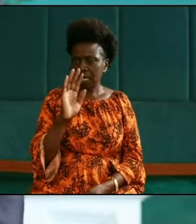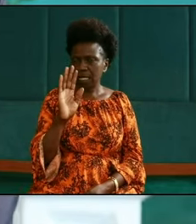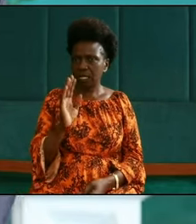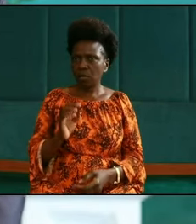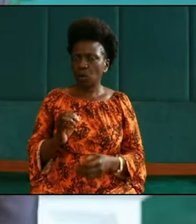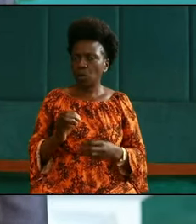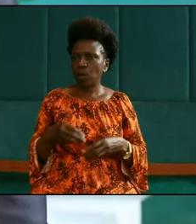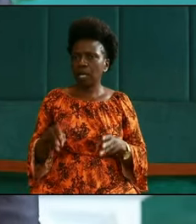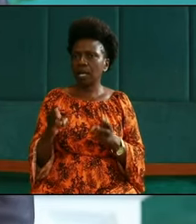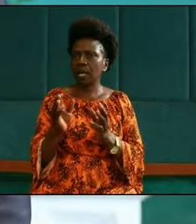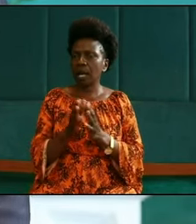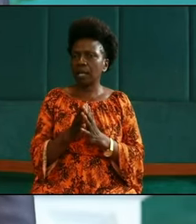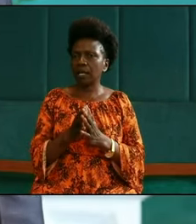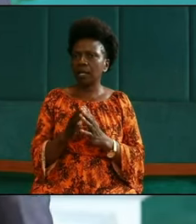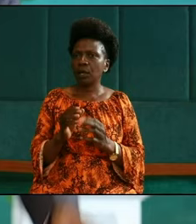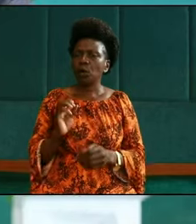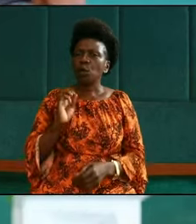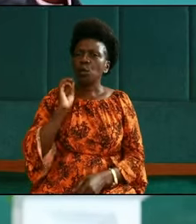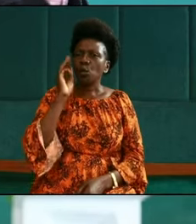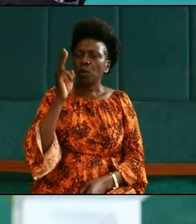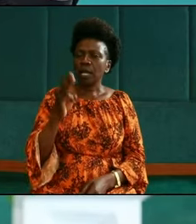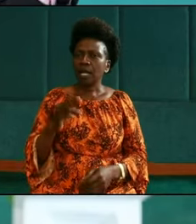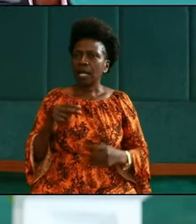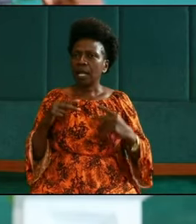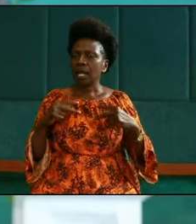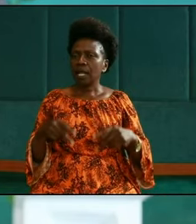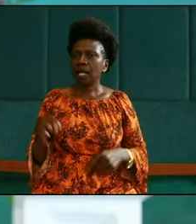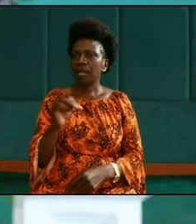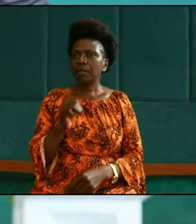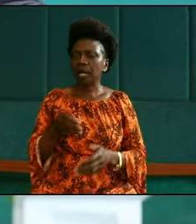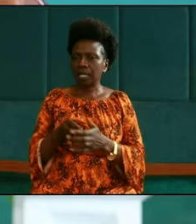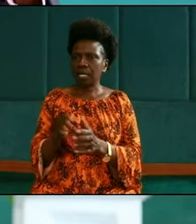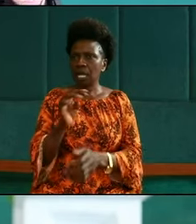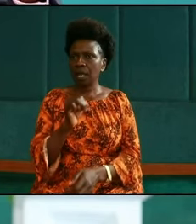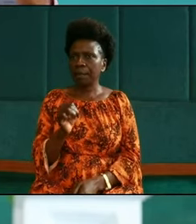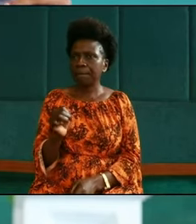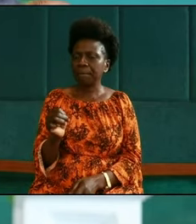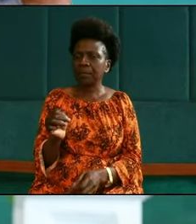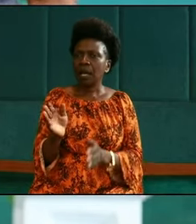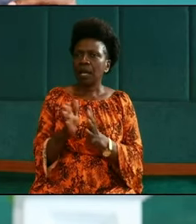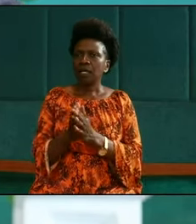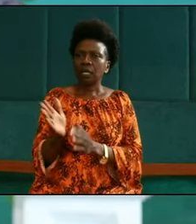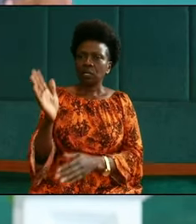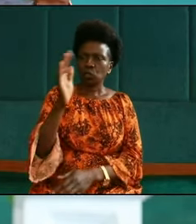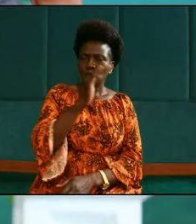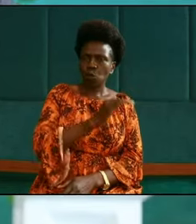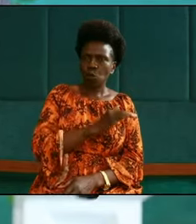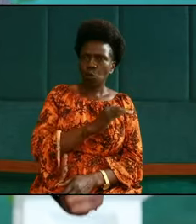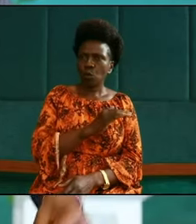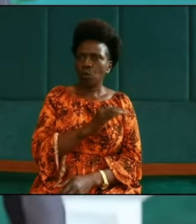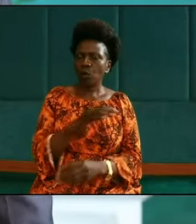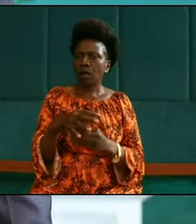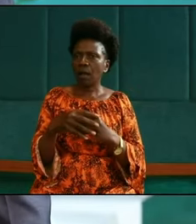ways and will heal him. I will also lead him and restore comfort